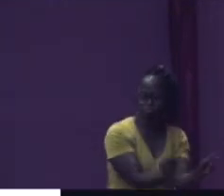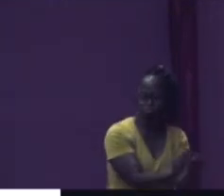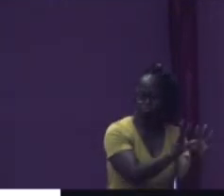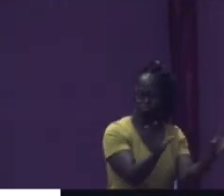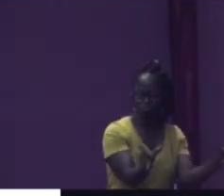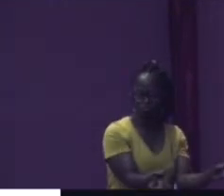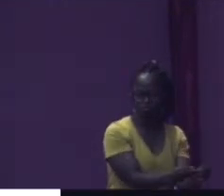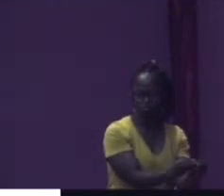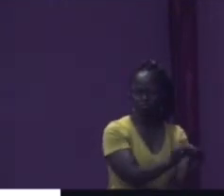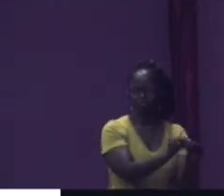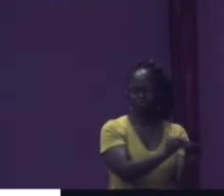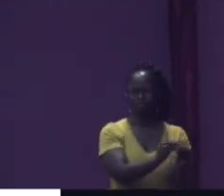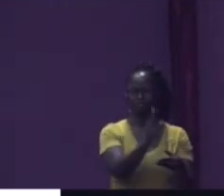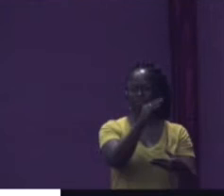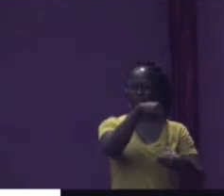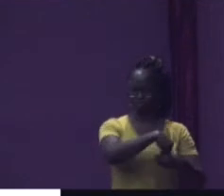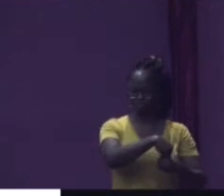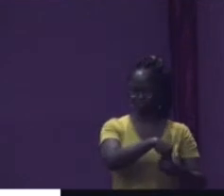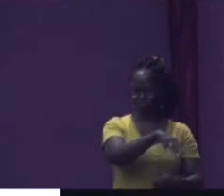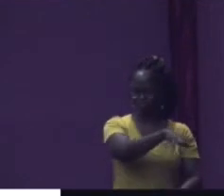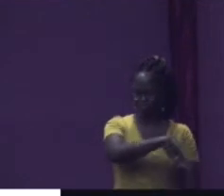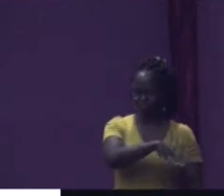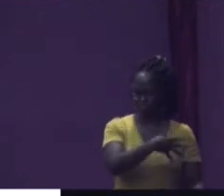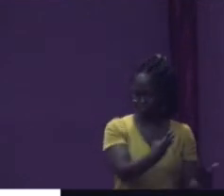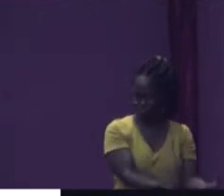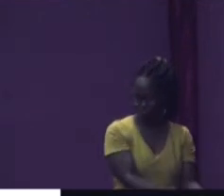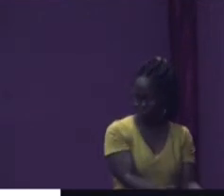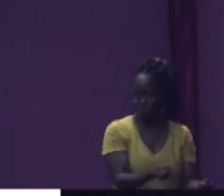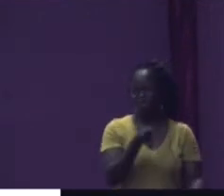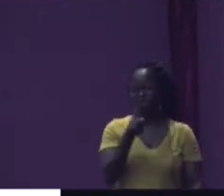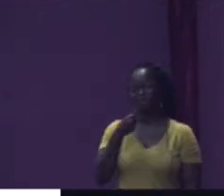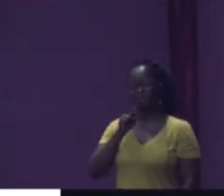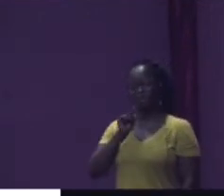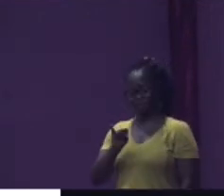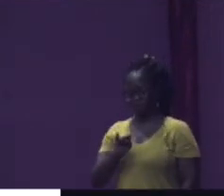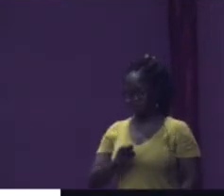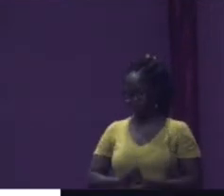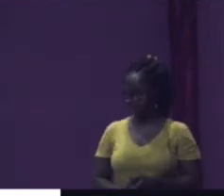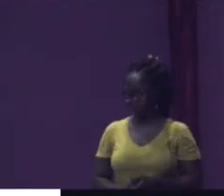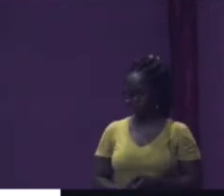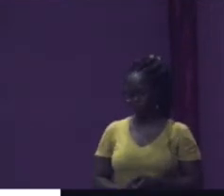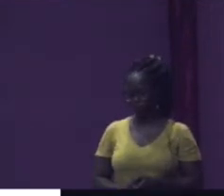Now, if we look at the